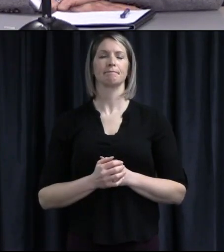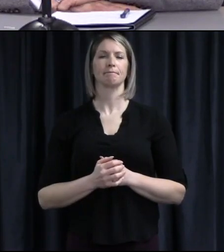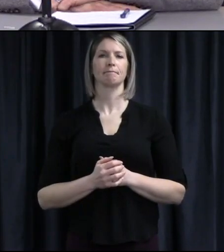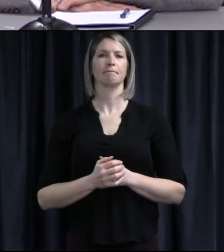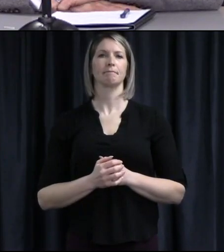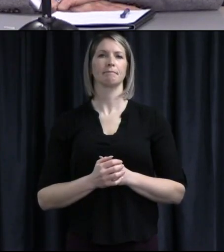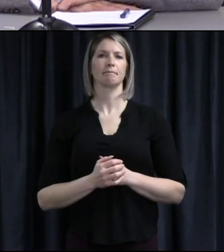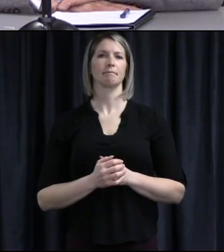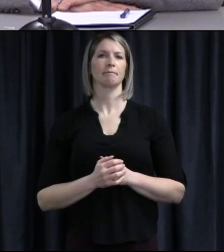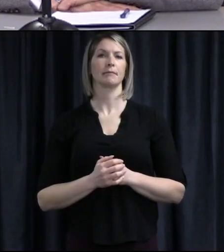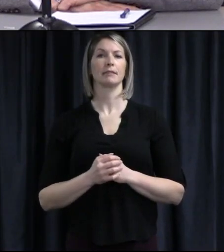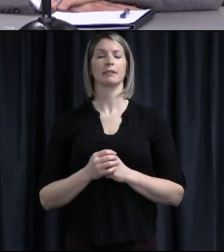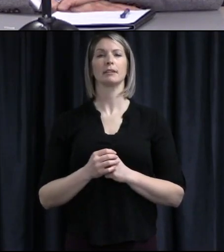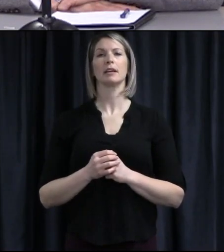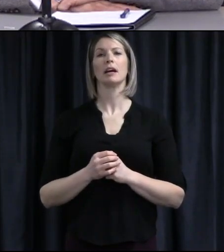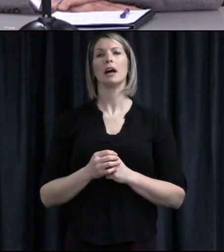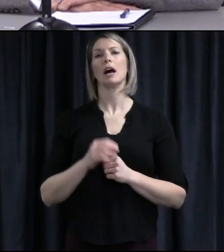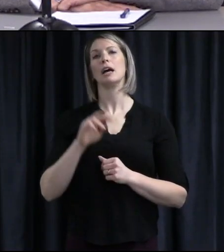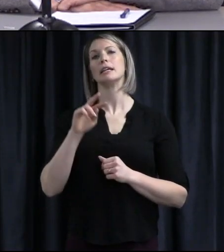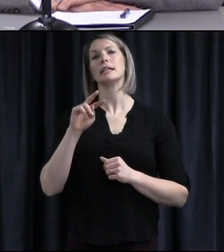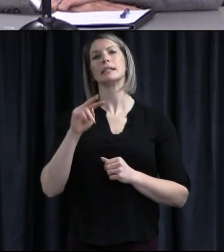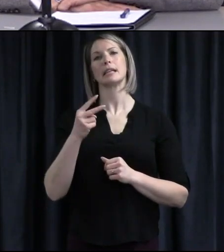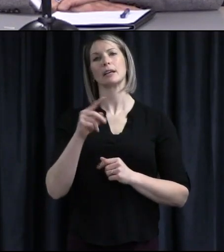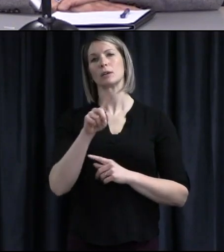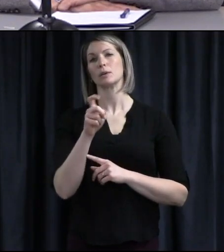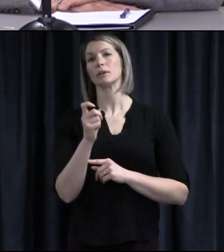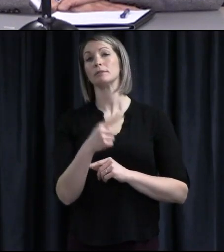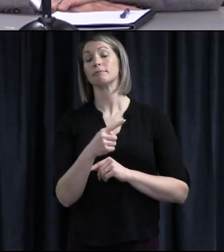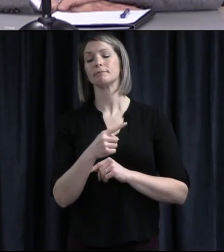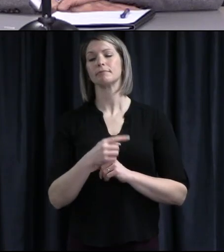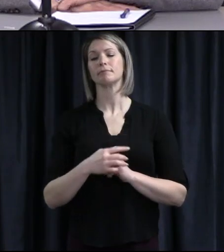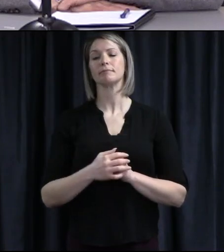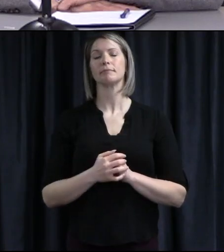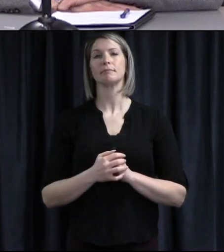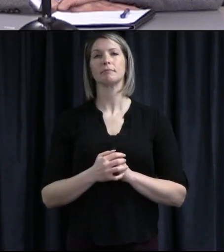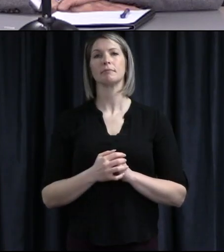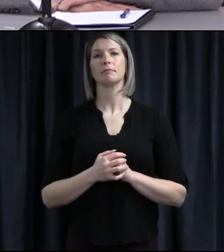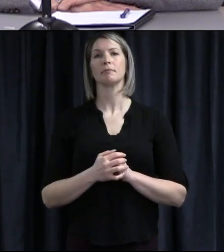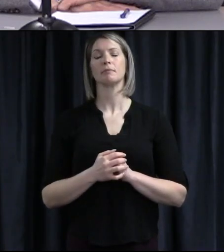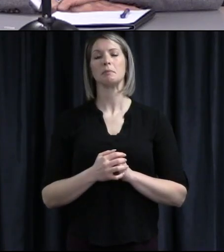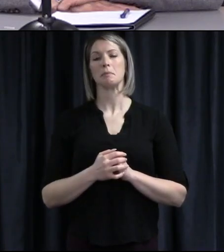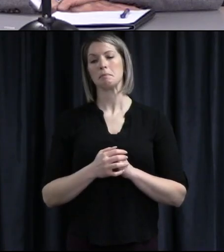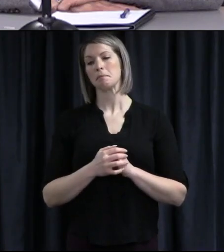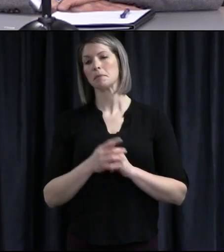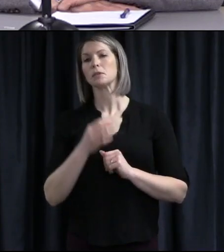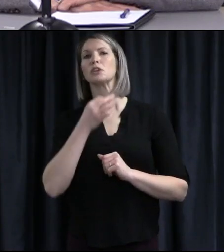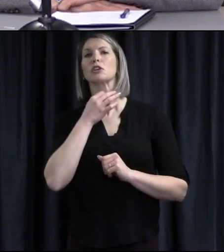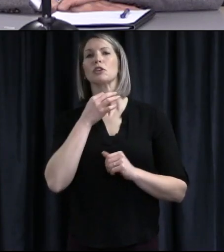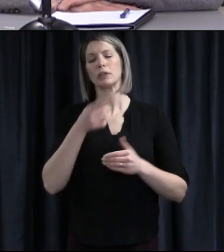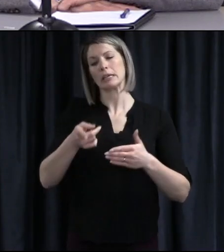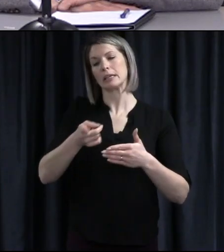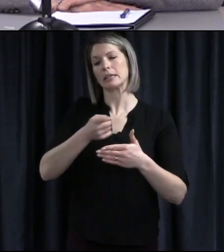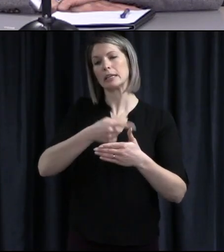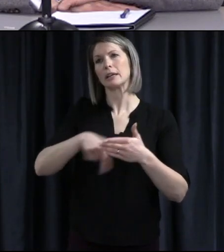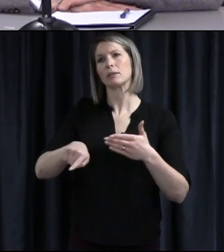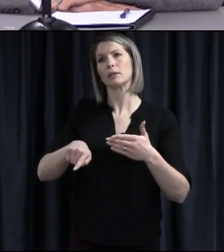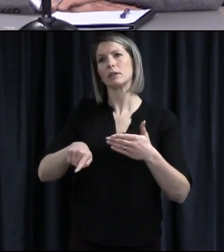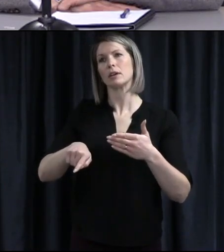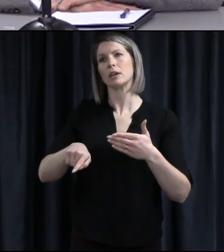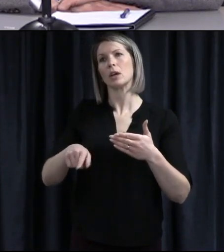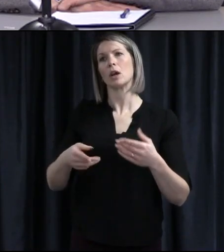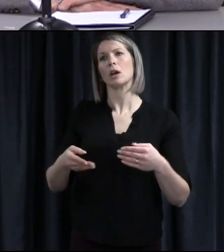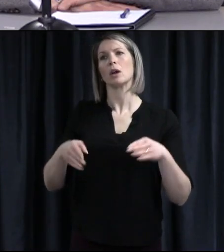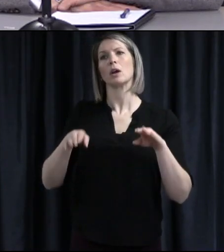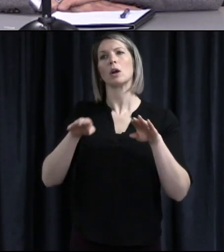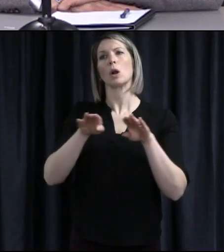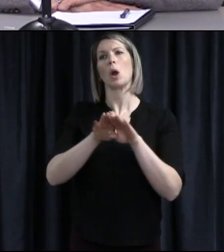And maybe my last question would be, is there any plan in the next week to maybe close access to Newfoundland